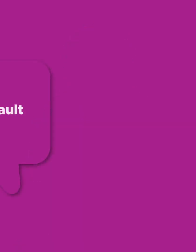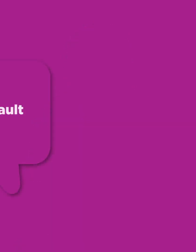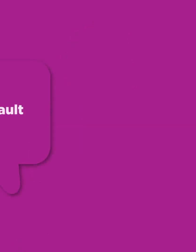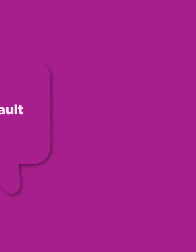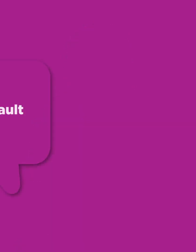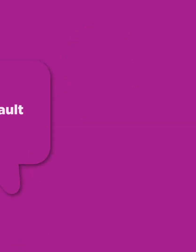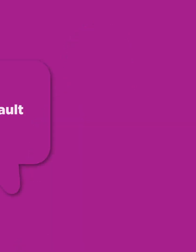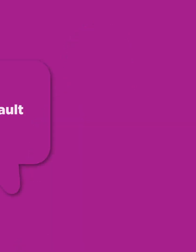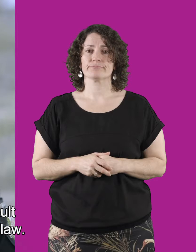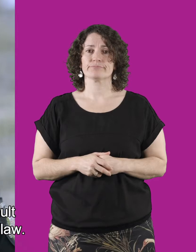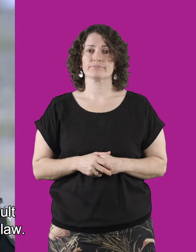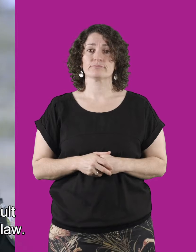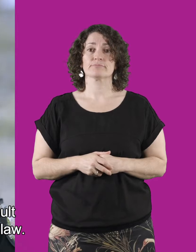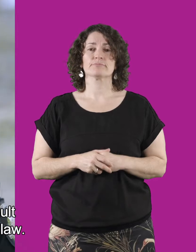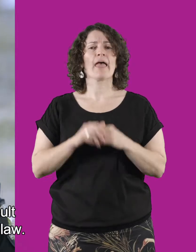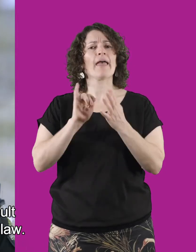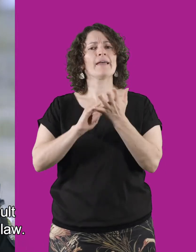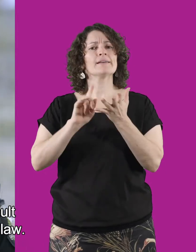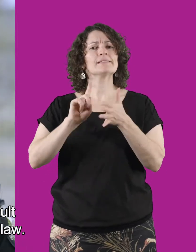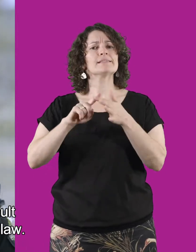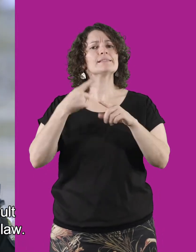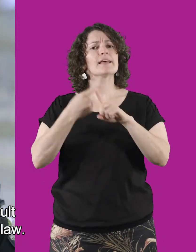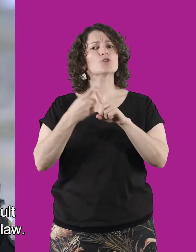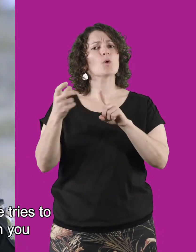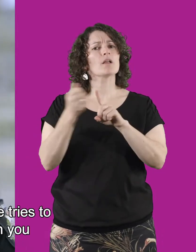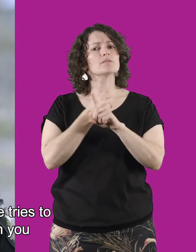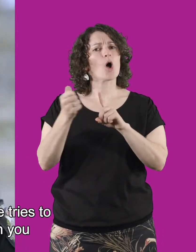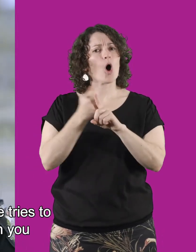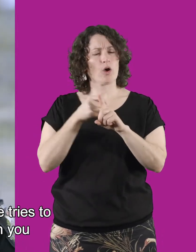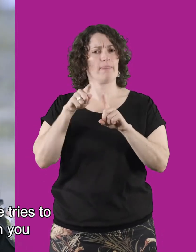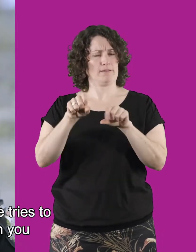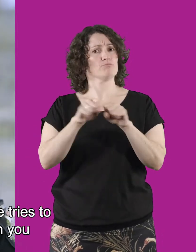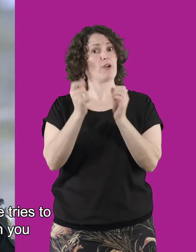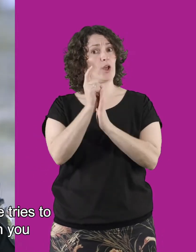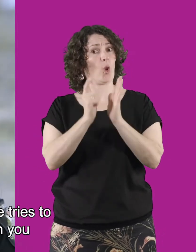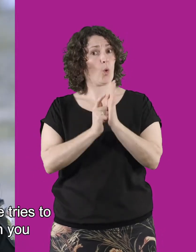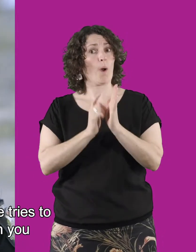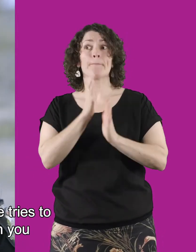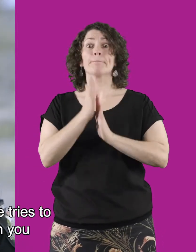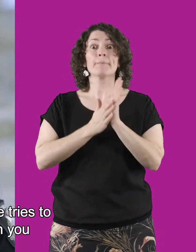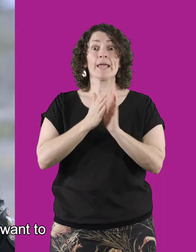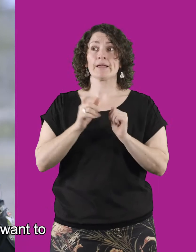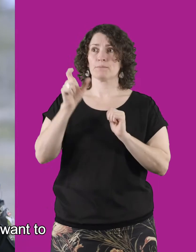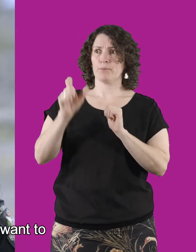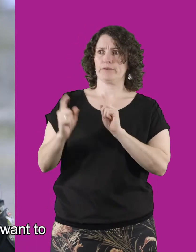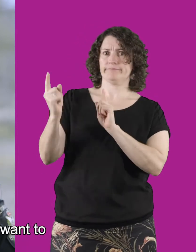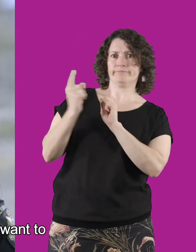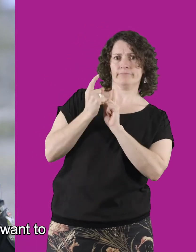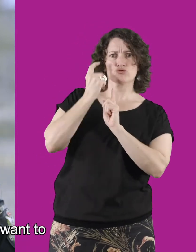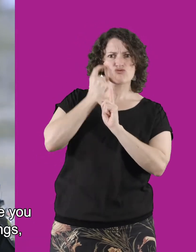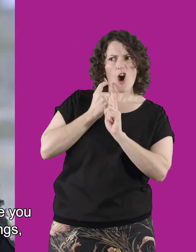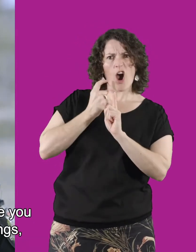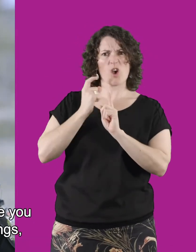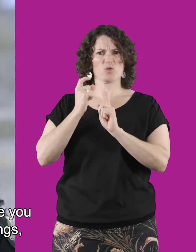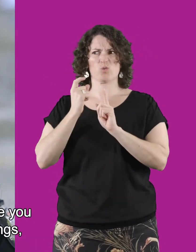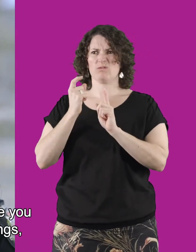Sexual assault. Sexual assault is against the law. It's when someone tries to or has sex with you when you do not want to, or